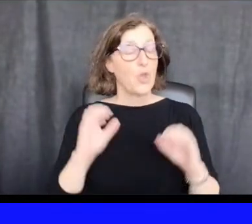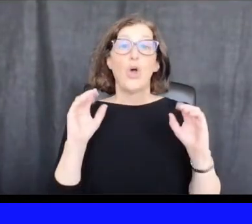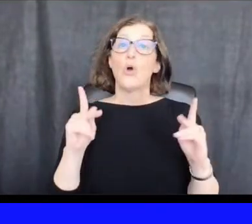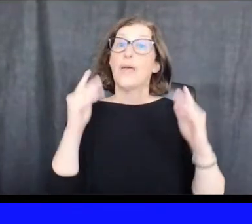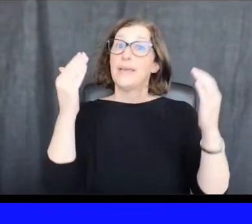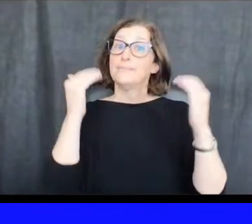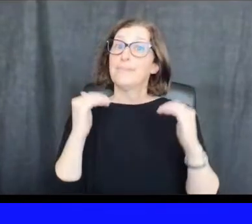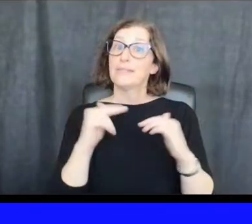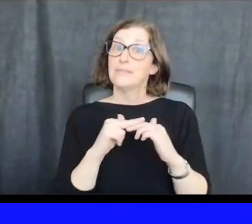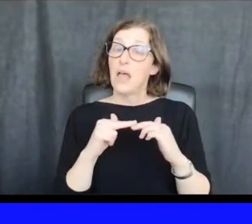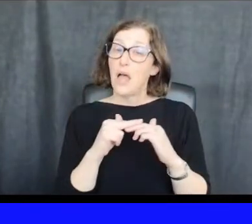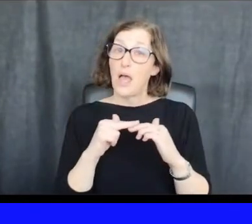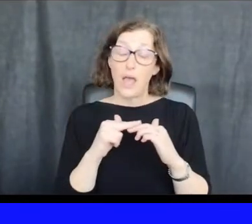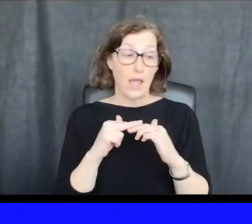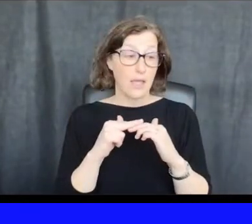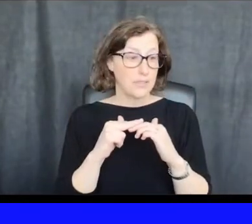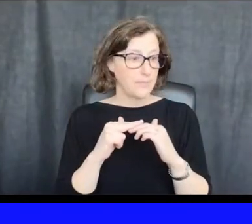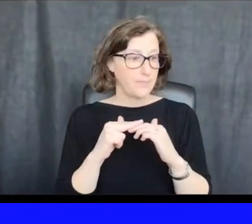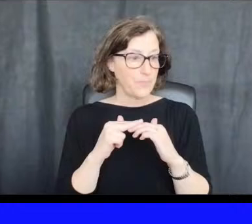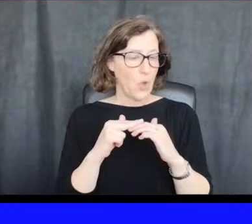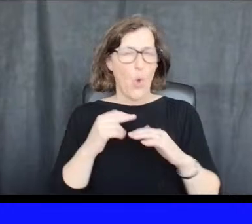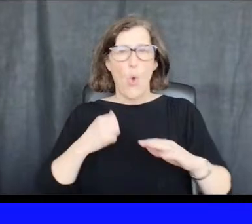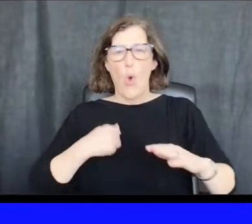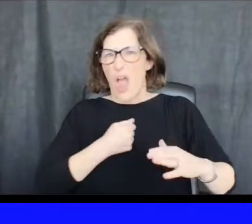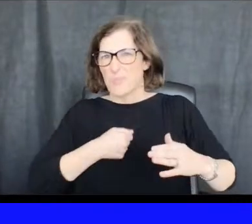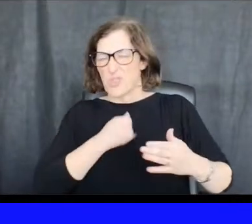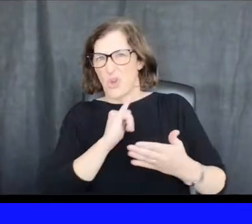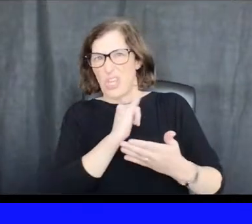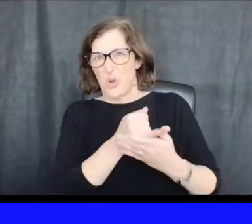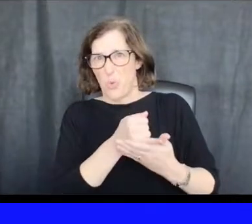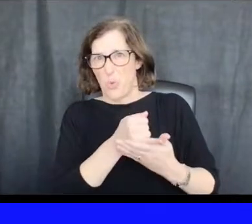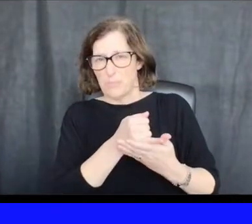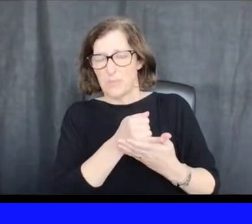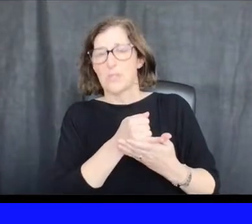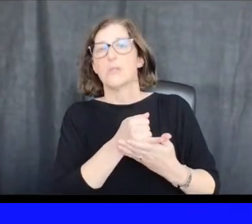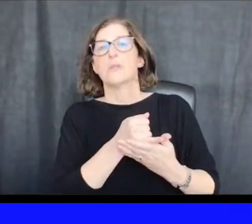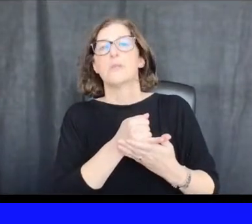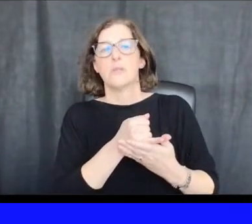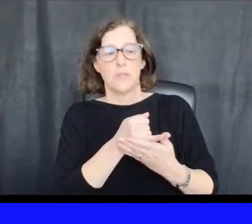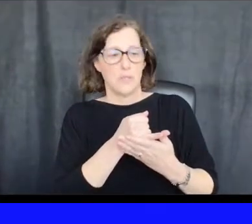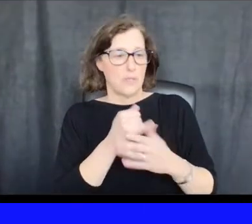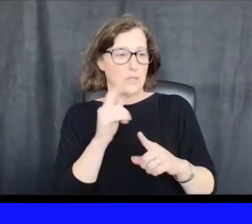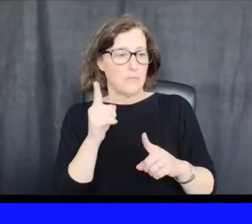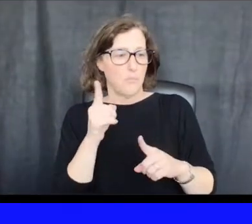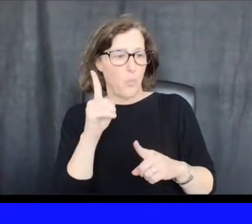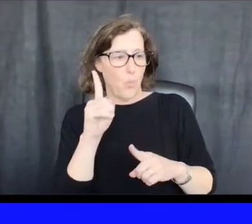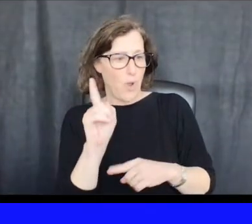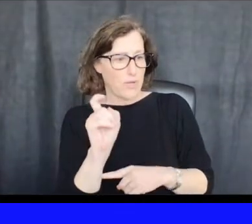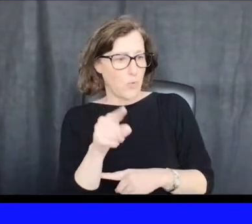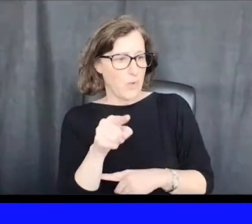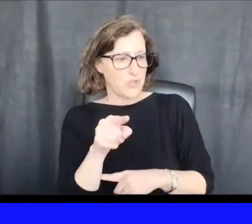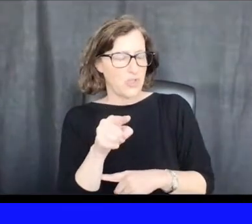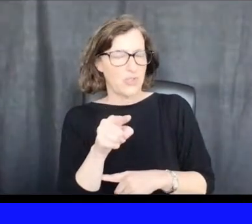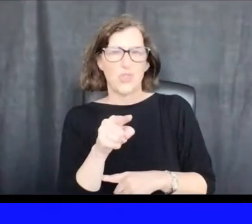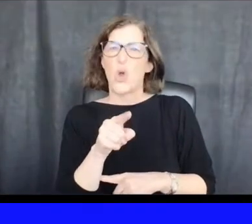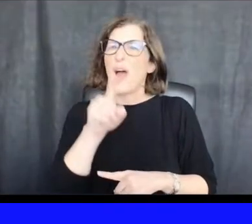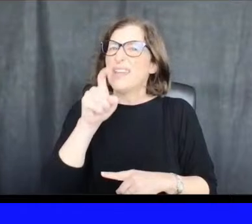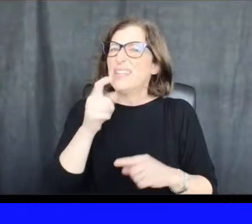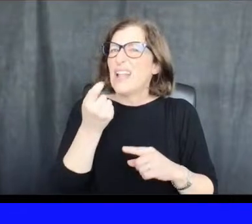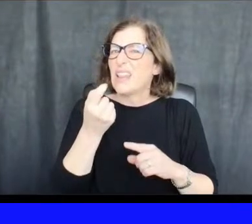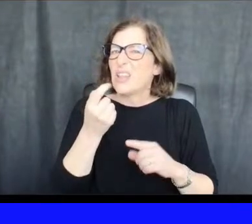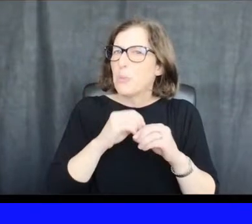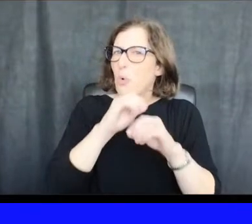here. Correct. Yes, that's a key part of it. Dr. Stevens will talk a little bit more about, we